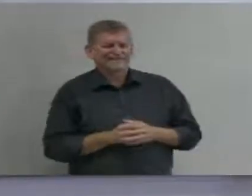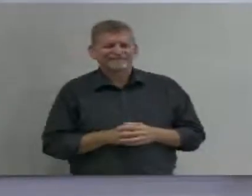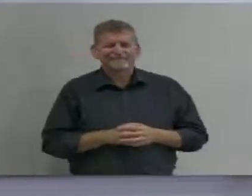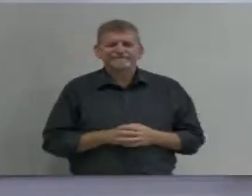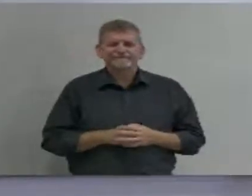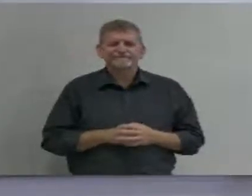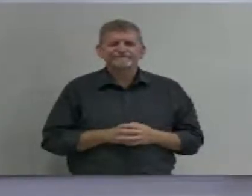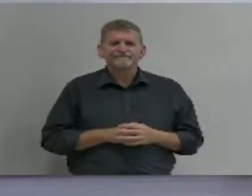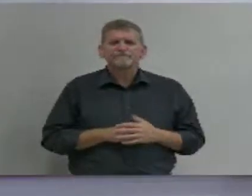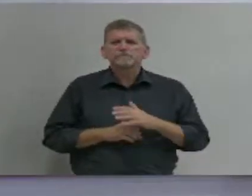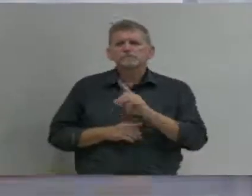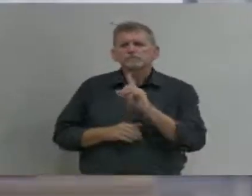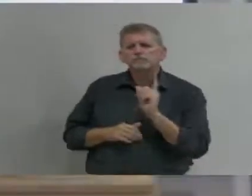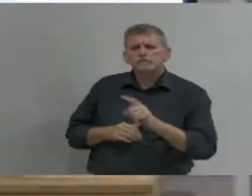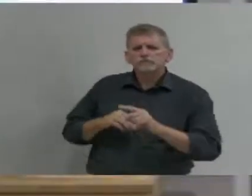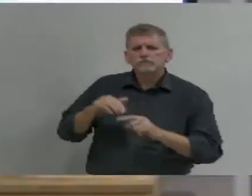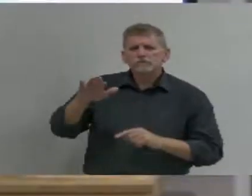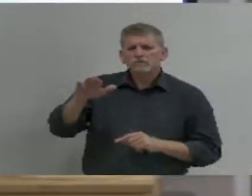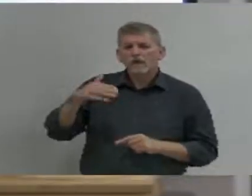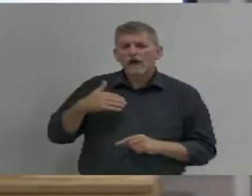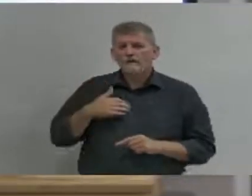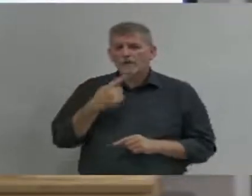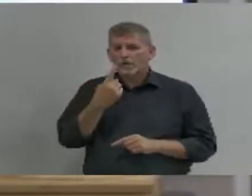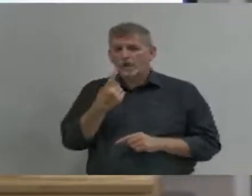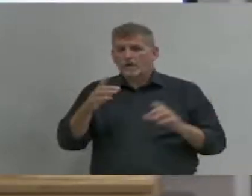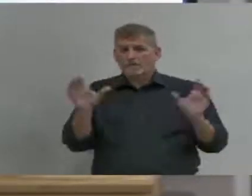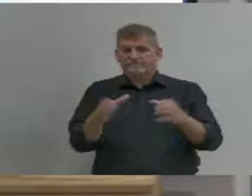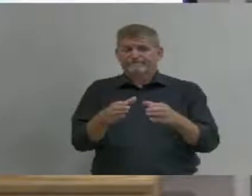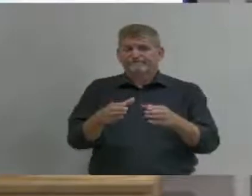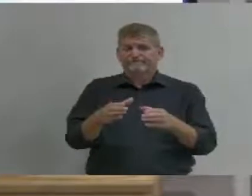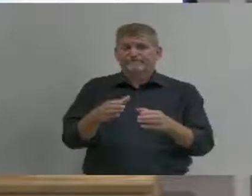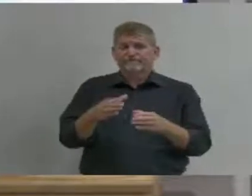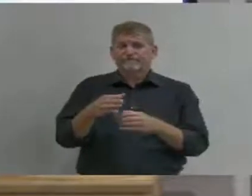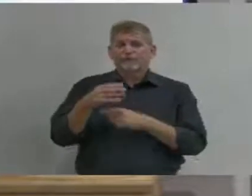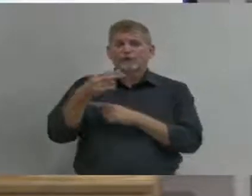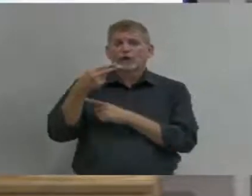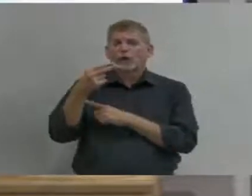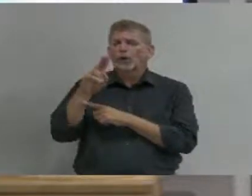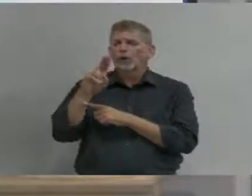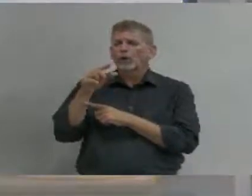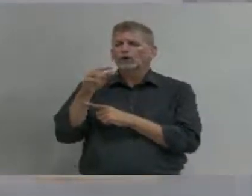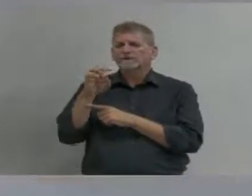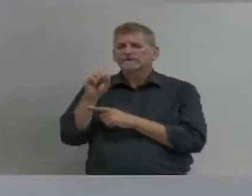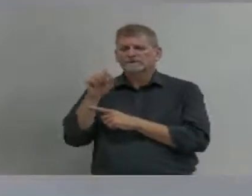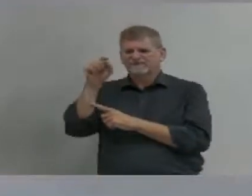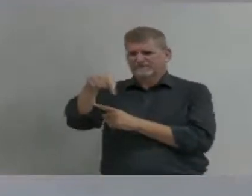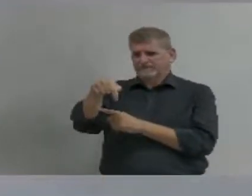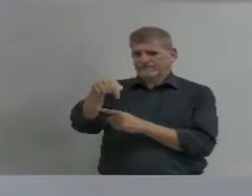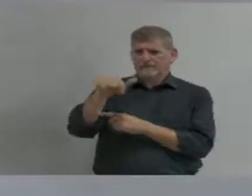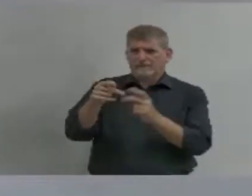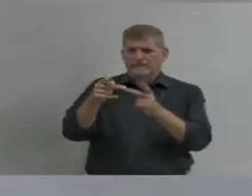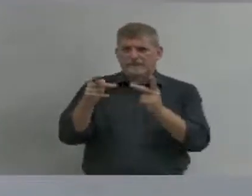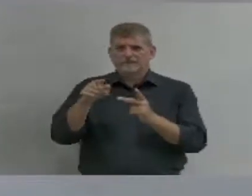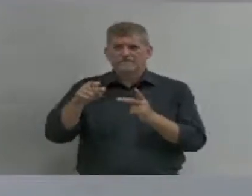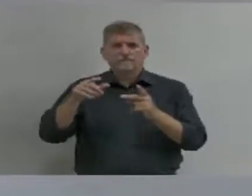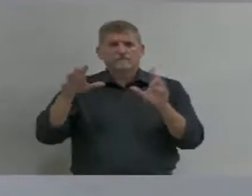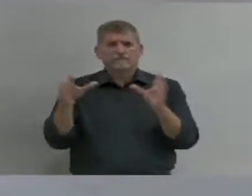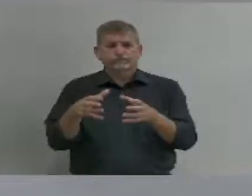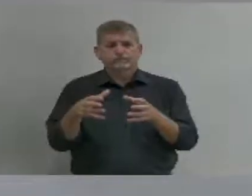cluster at Fuse in July and early August. That has resolved, though.